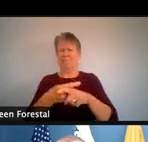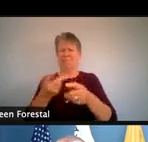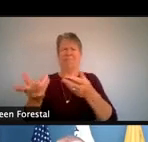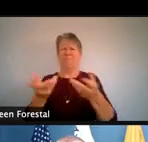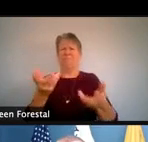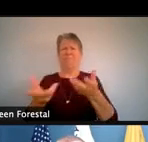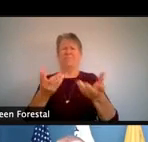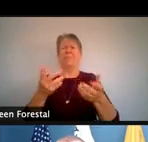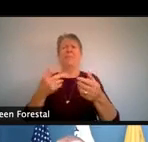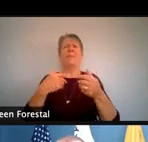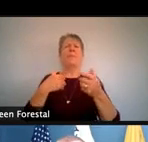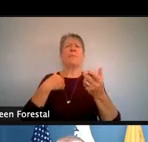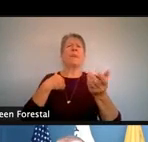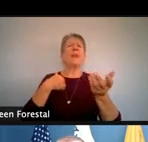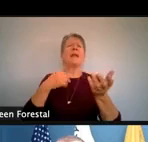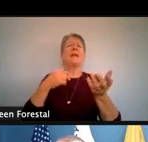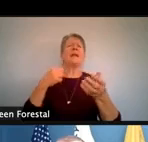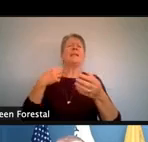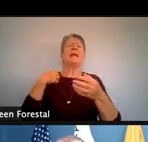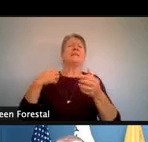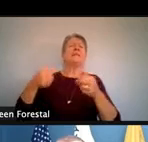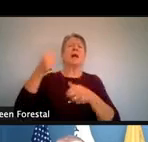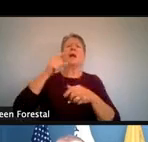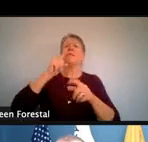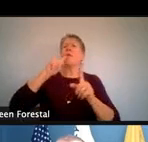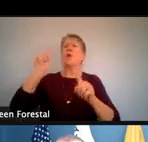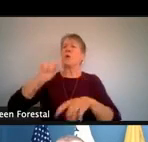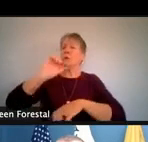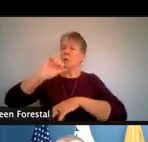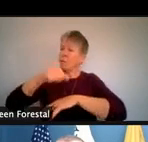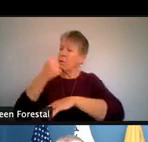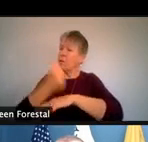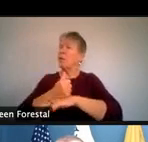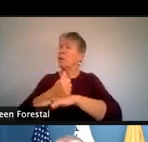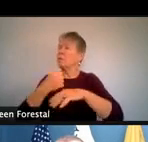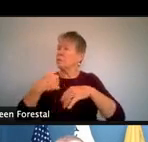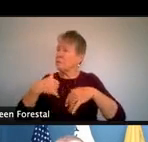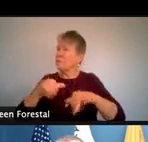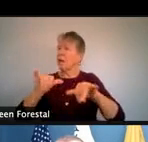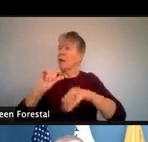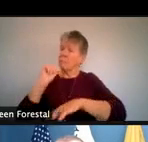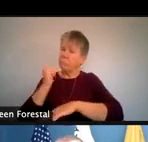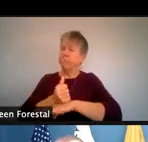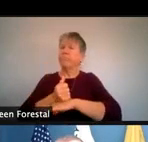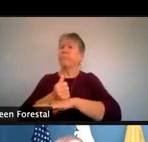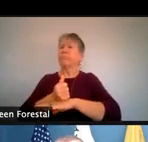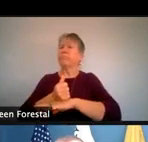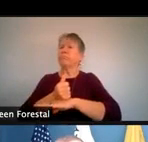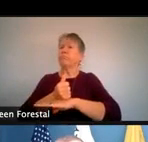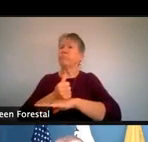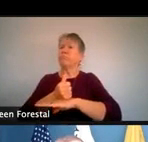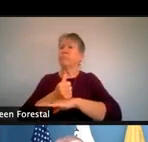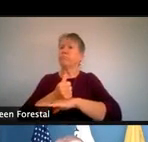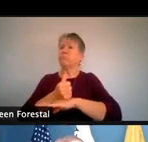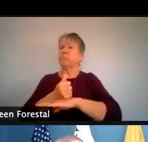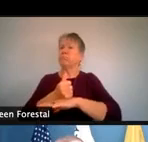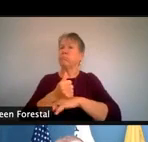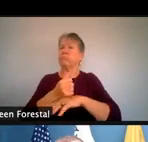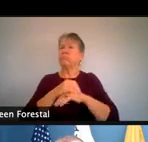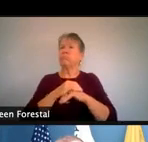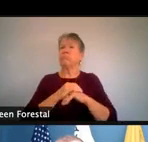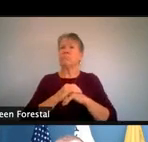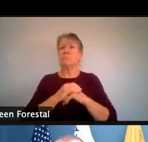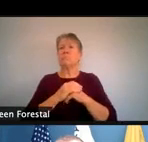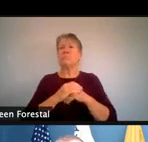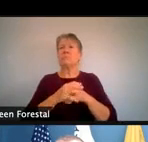is literally some steps at the edges that the mayor took, which we think are